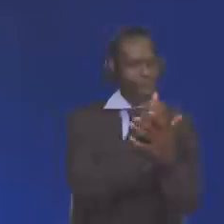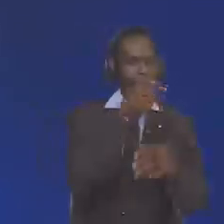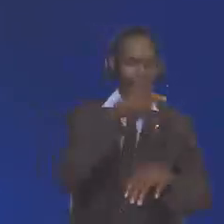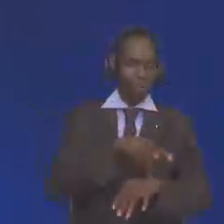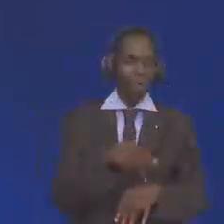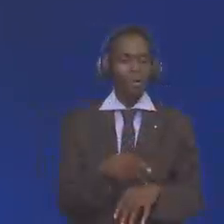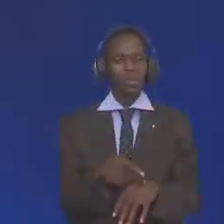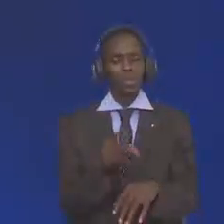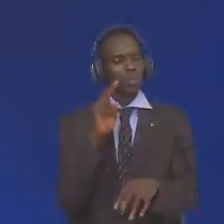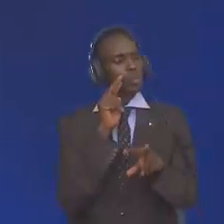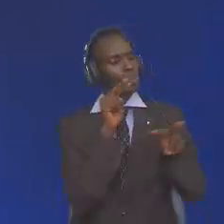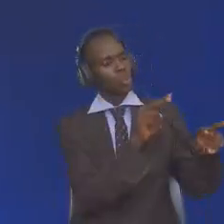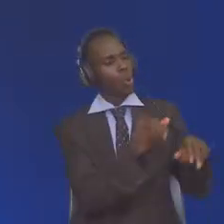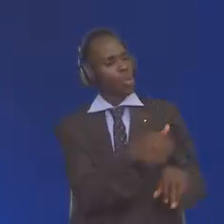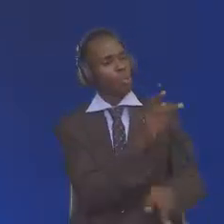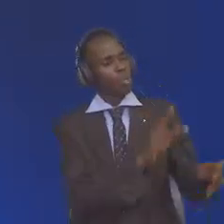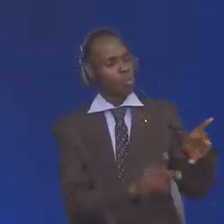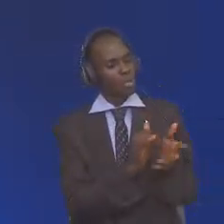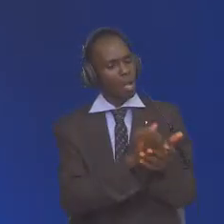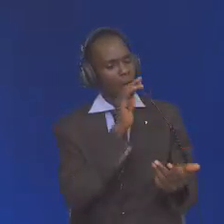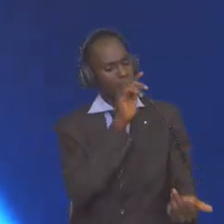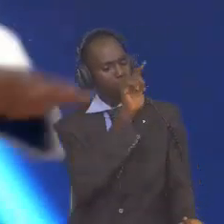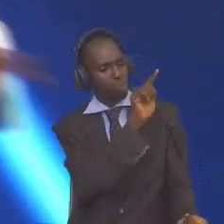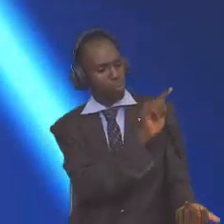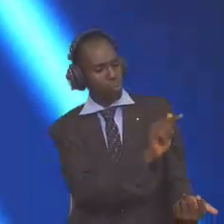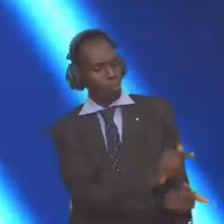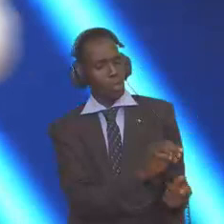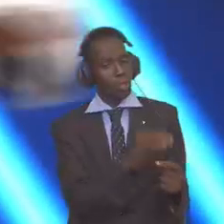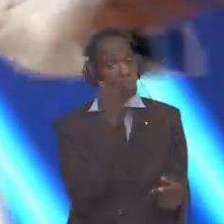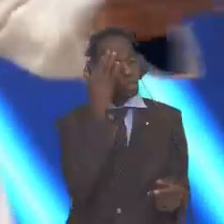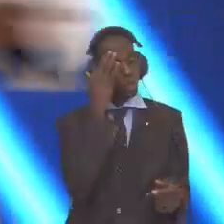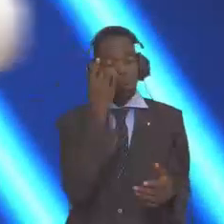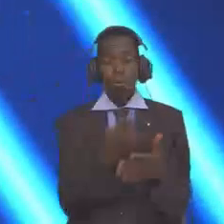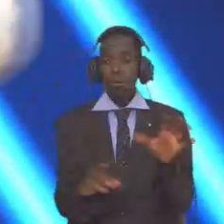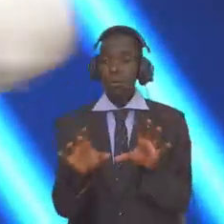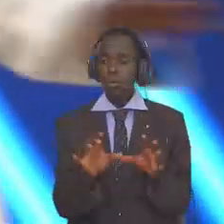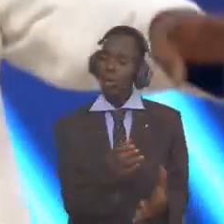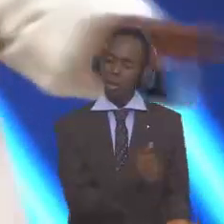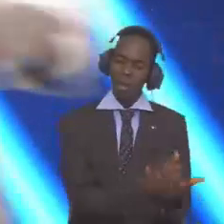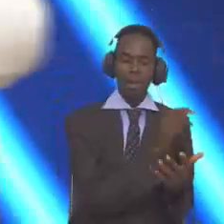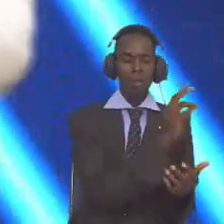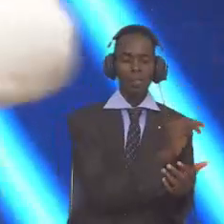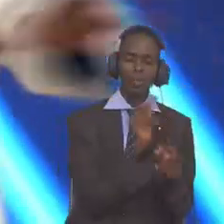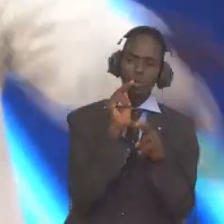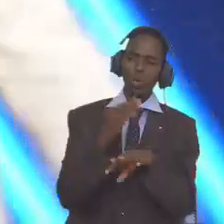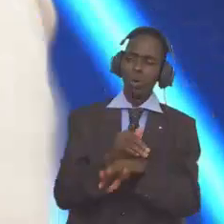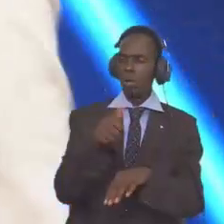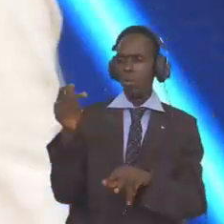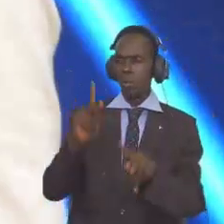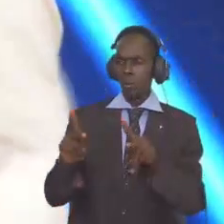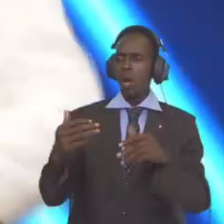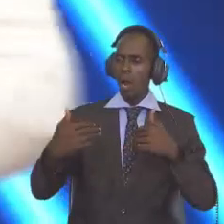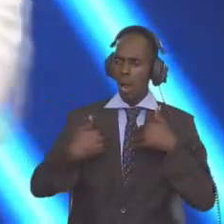fold, how do you help them to perfect them? You look at those who are at par with you. They have the same knowledge, they have the same